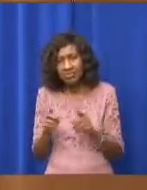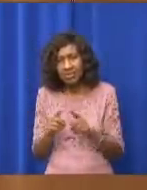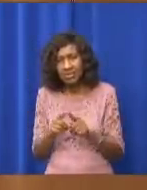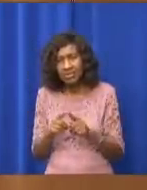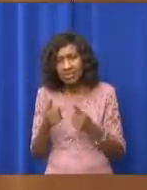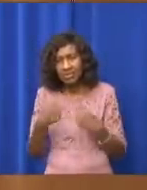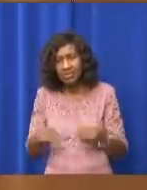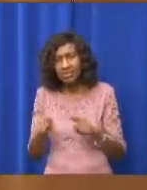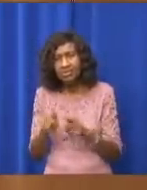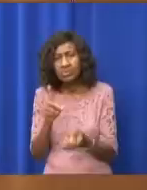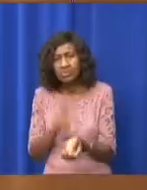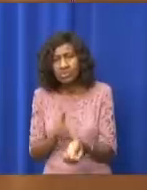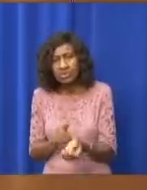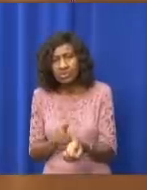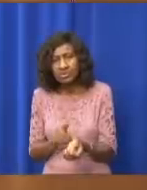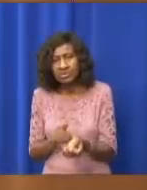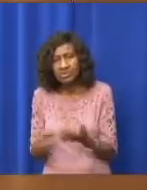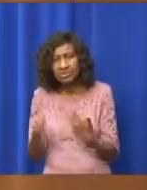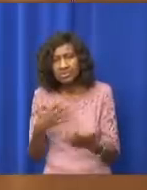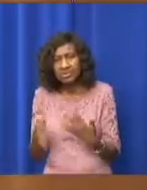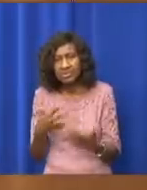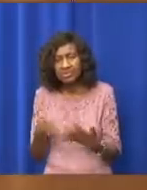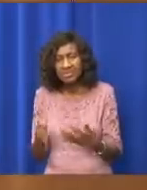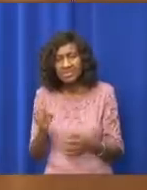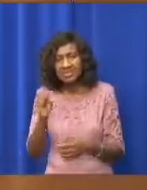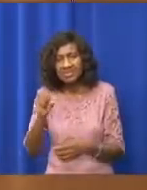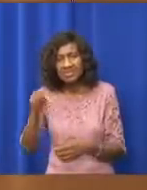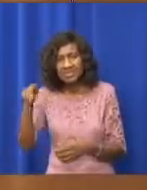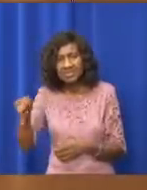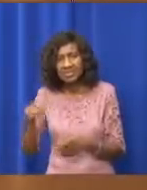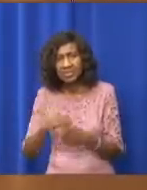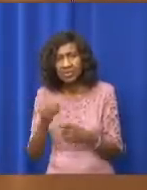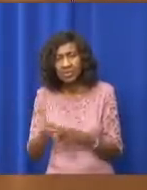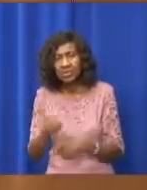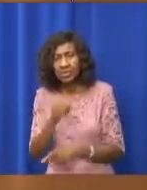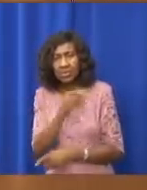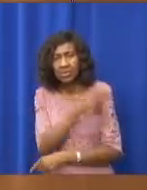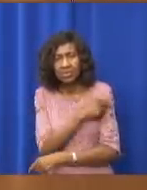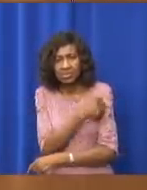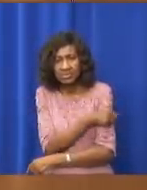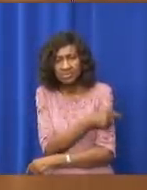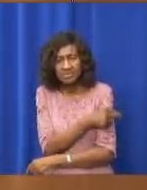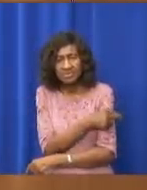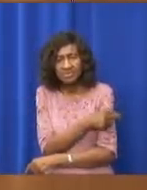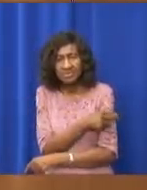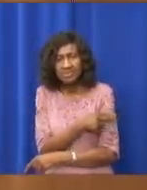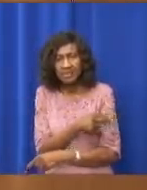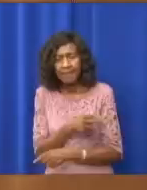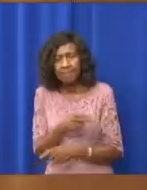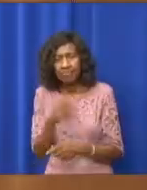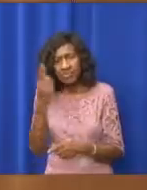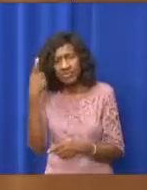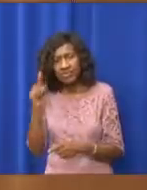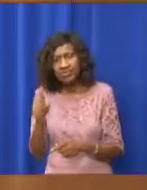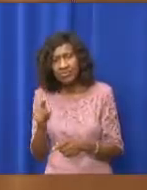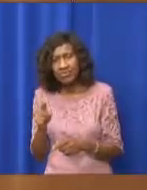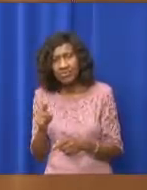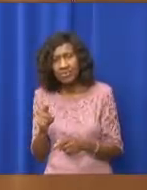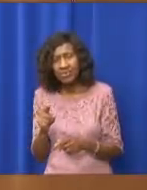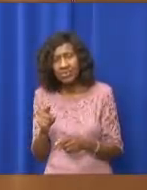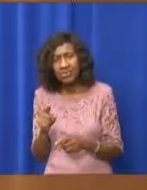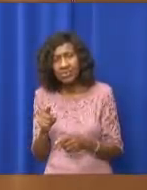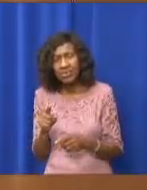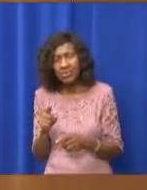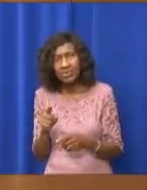your practitioner, whether it be a GP or a hospital specialist, for an urgent